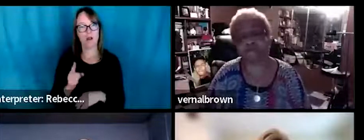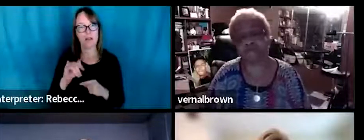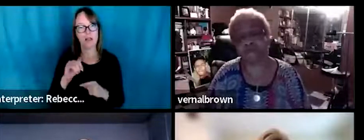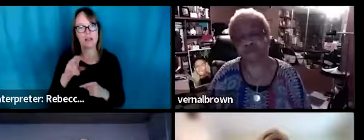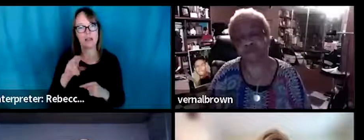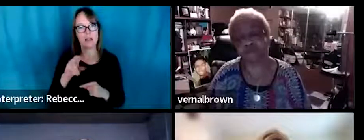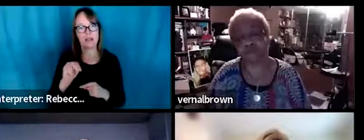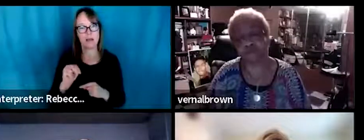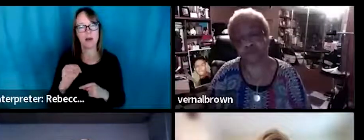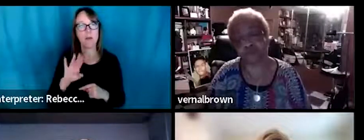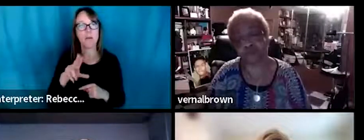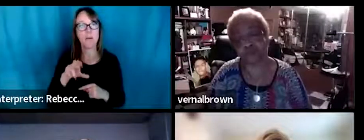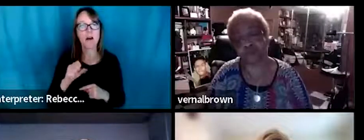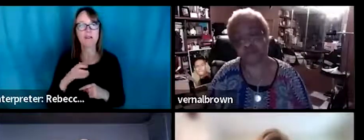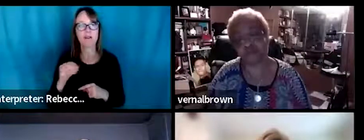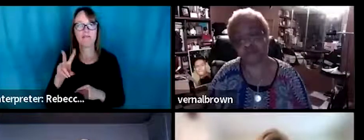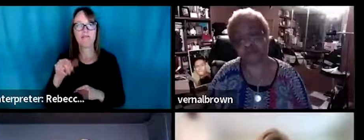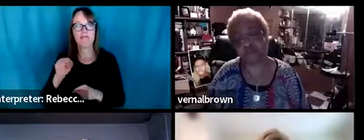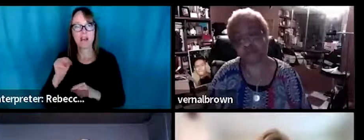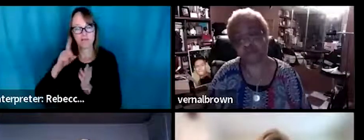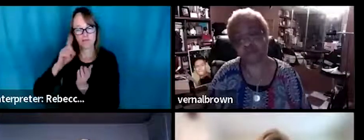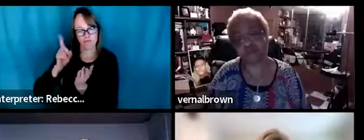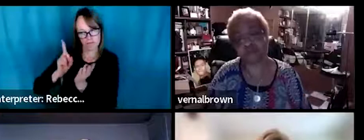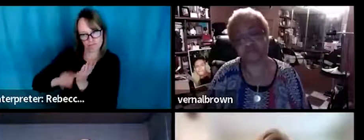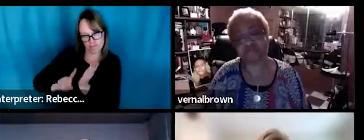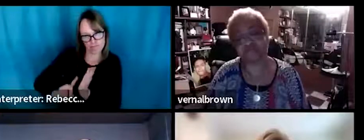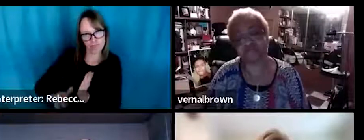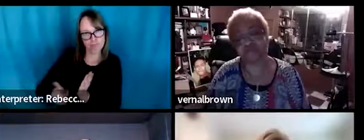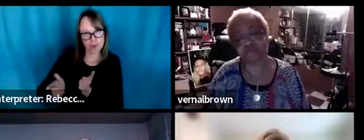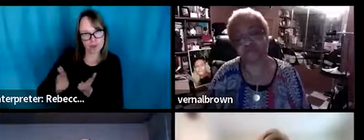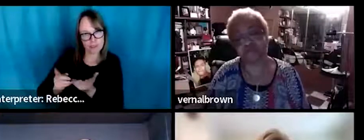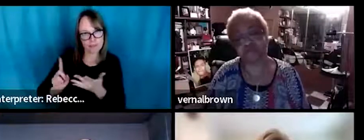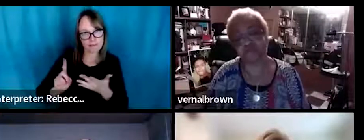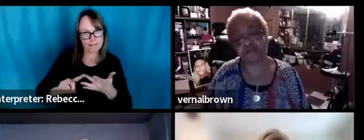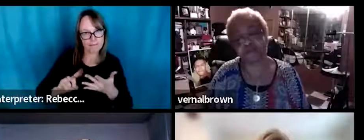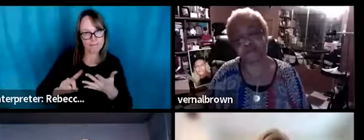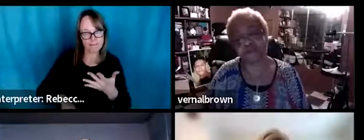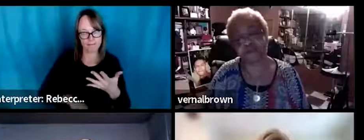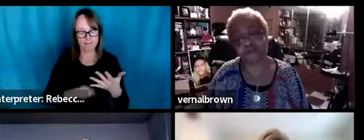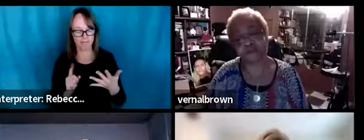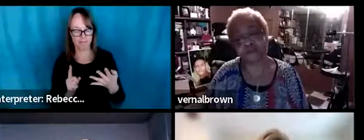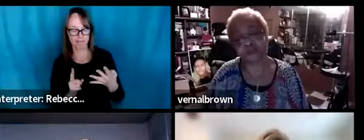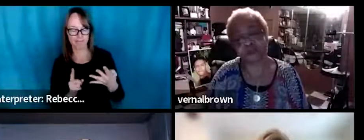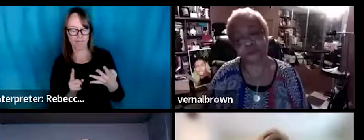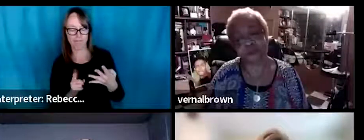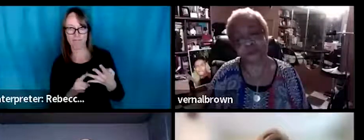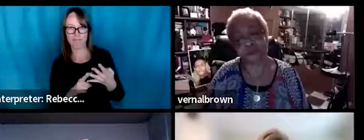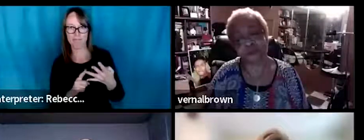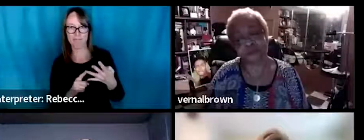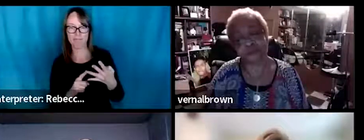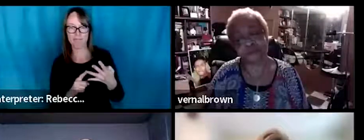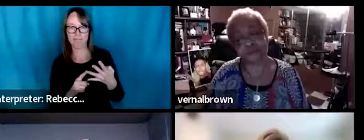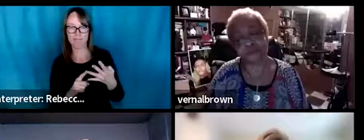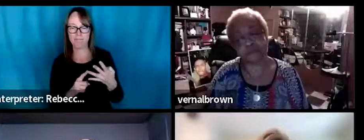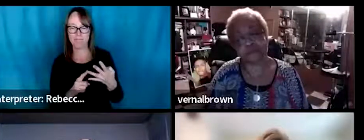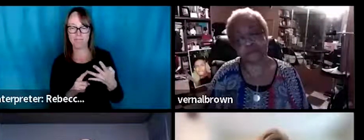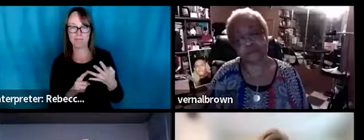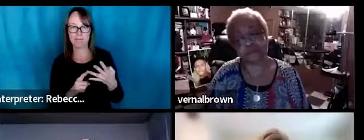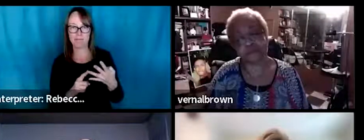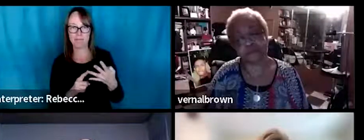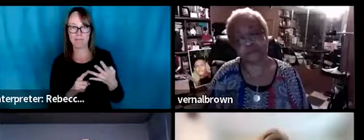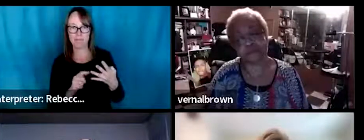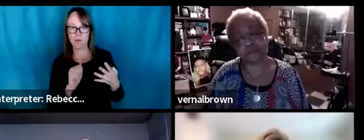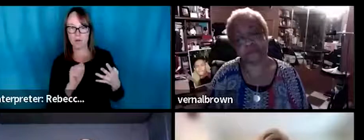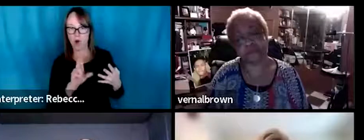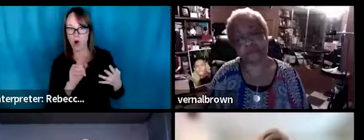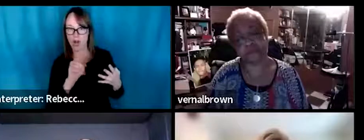van inspection services. And then the others for audit